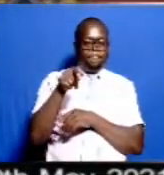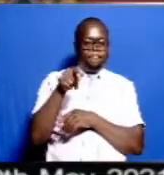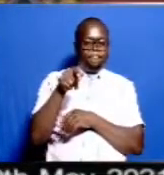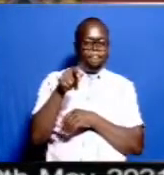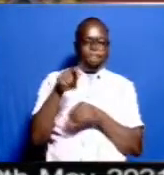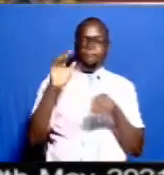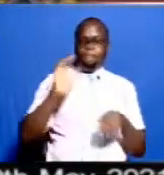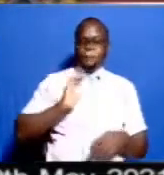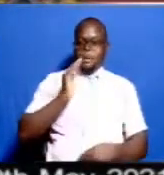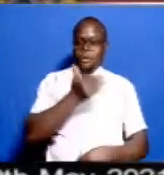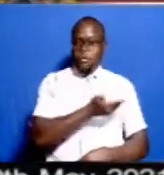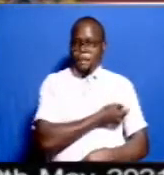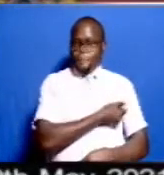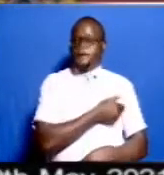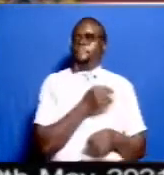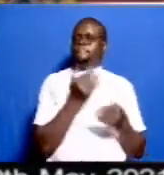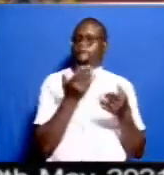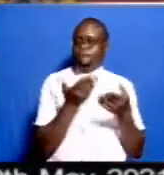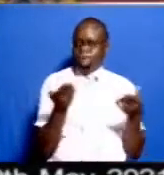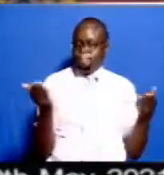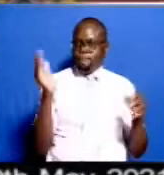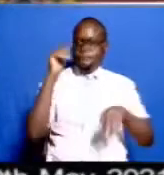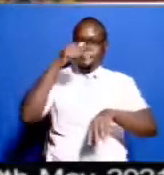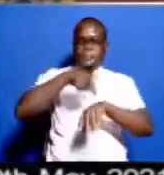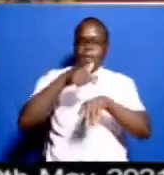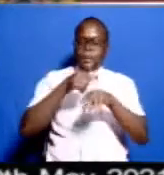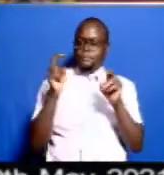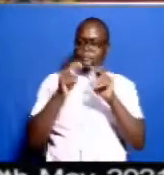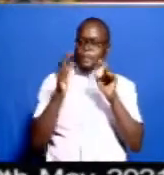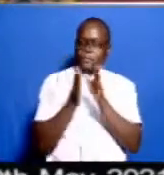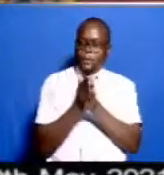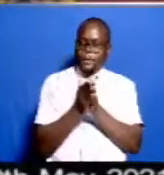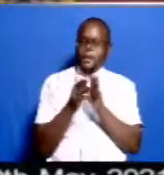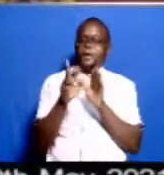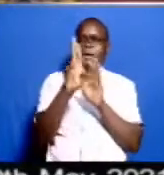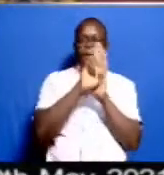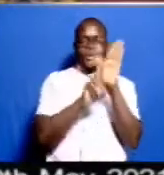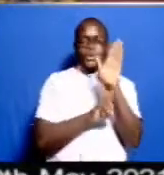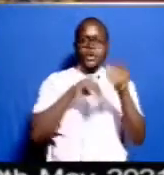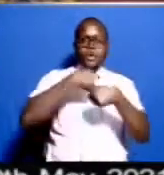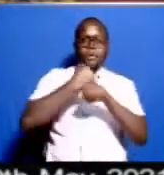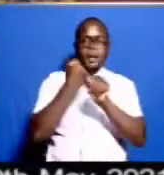The committee, during its consultations with the Regulatory Making Authority,